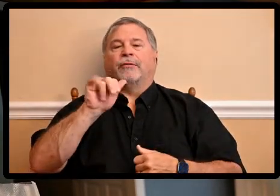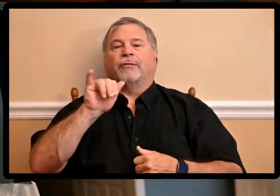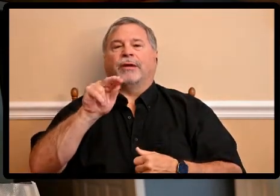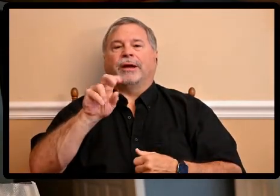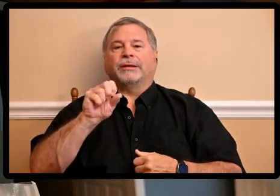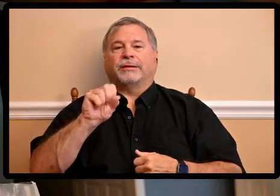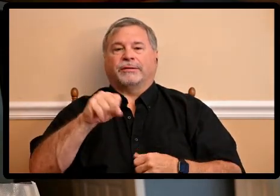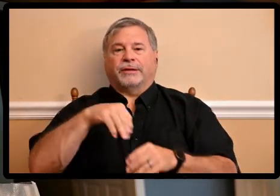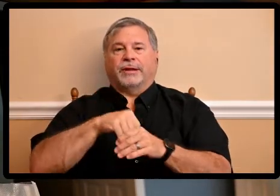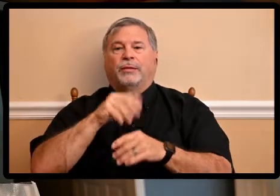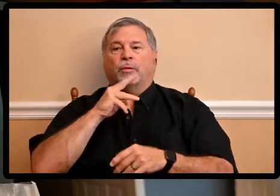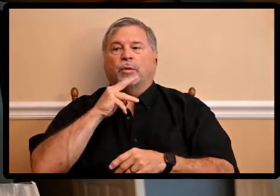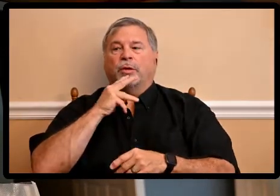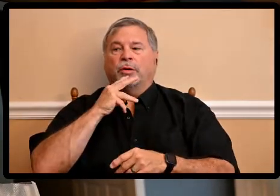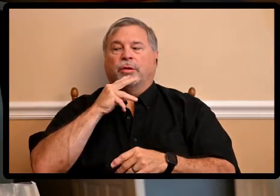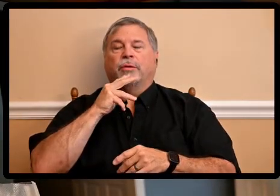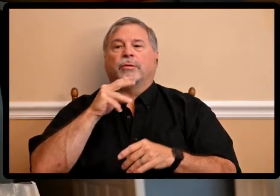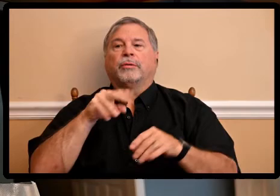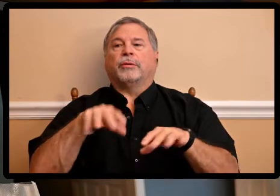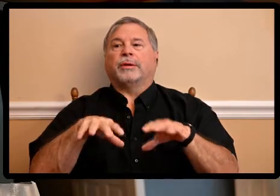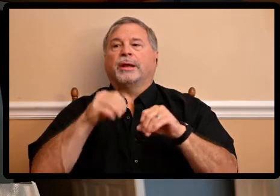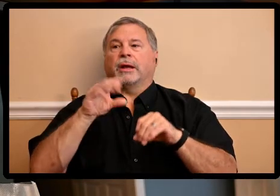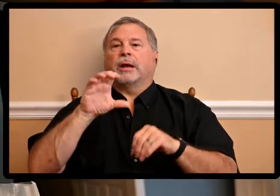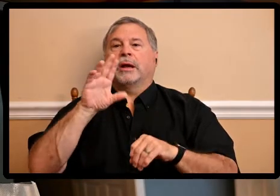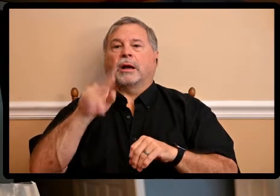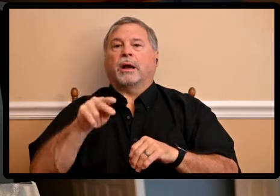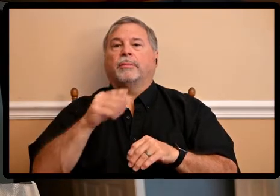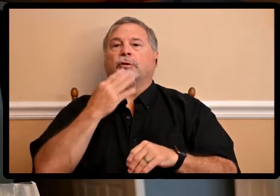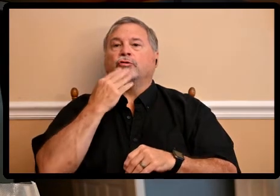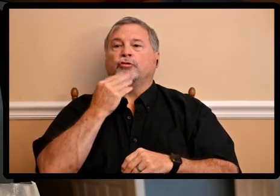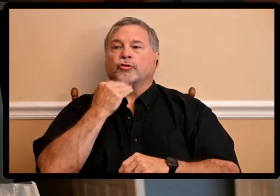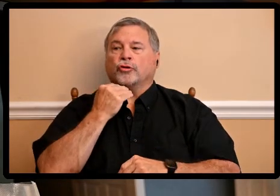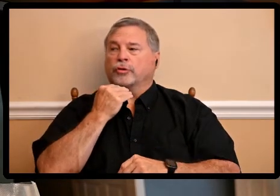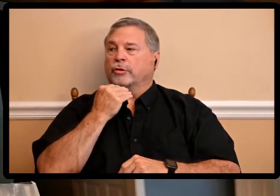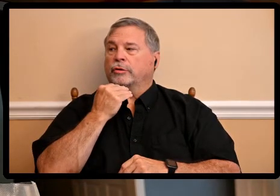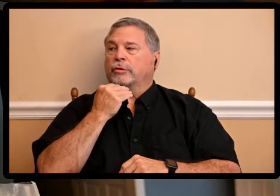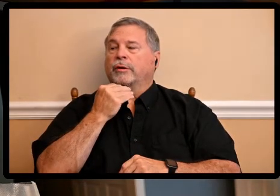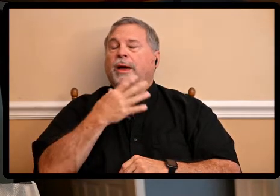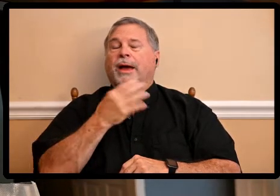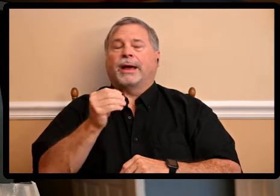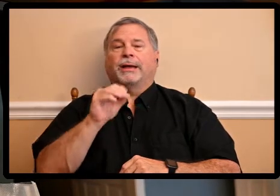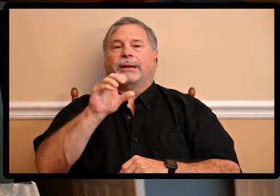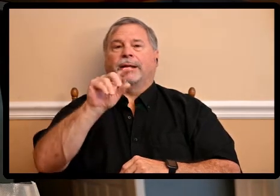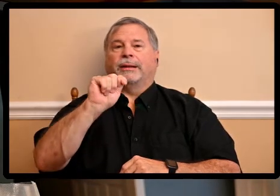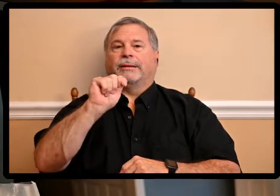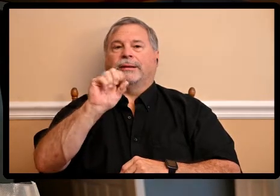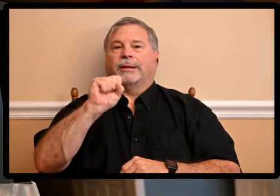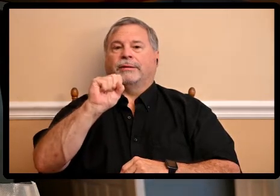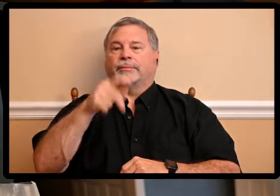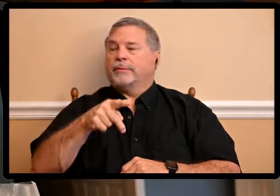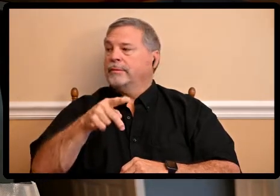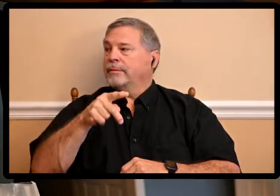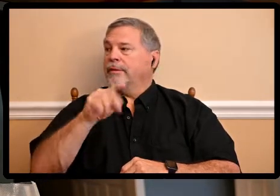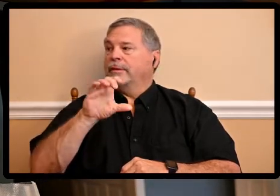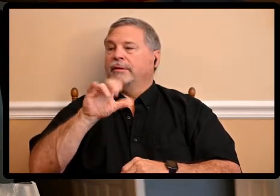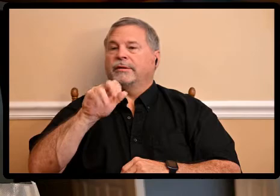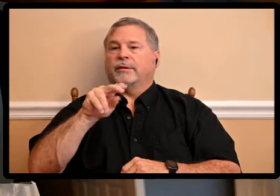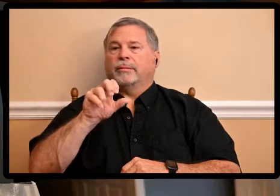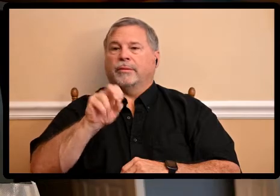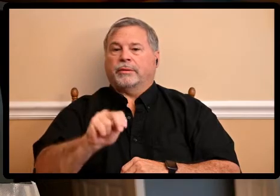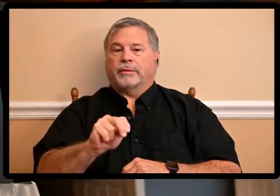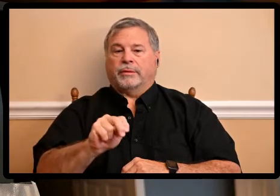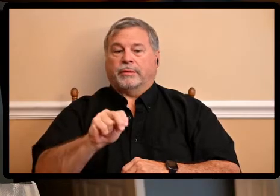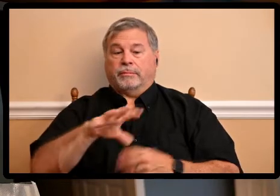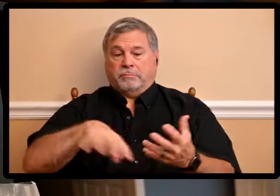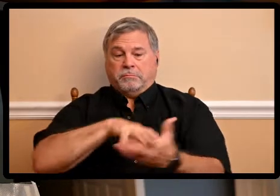water. We've taken a cup of sugar, just granulated sugar, and a teaspoon full of cinnamon, and we're going to just mix